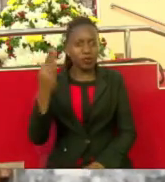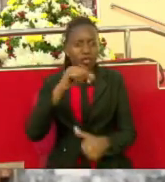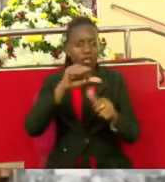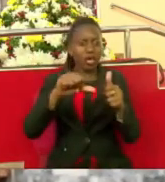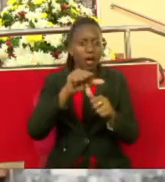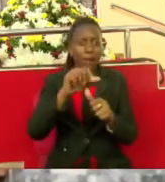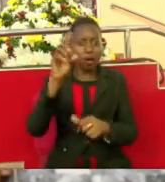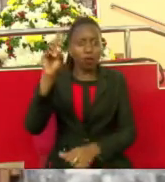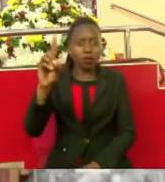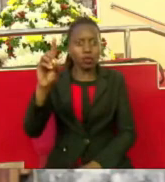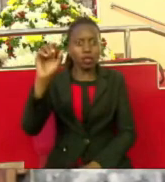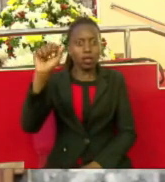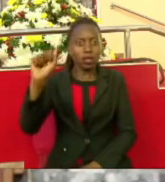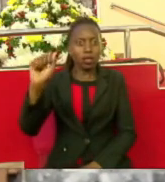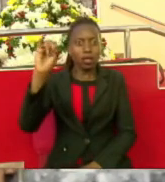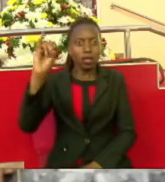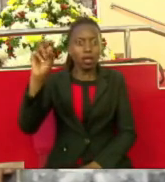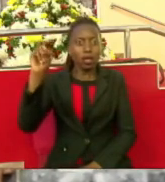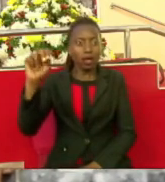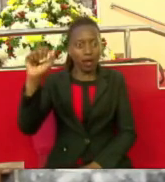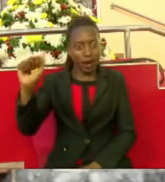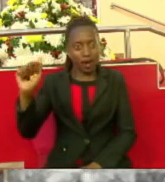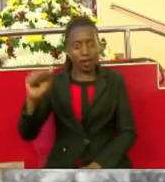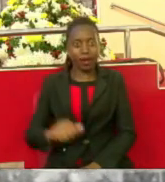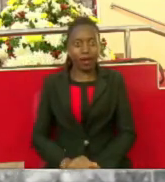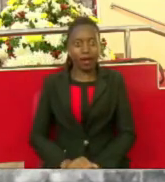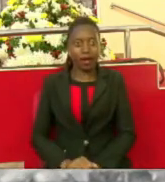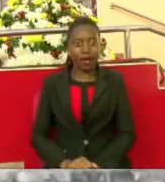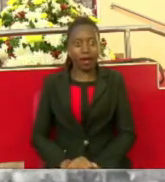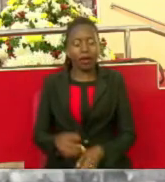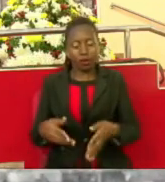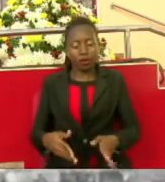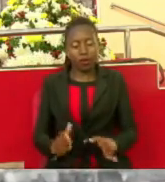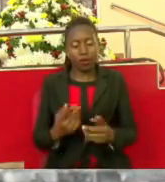Dinah brought up in a family of, you know, the Hebrew family.